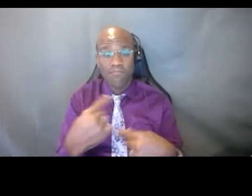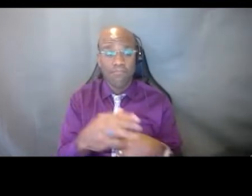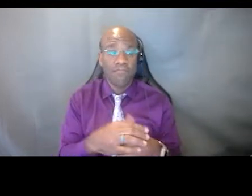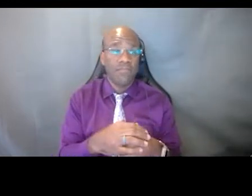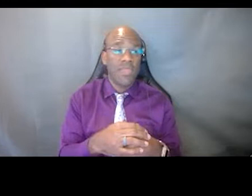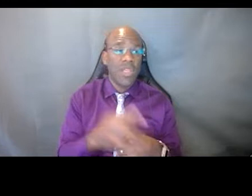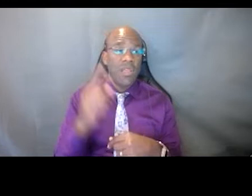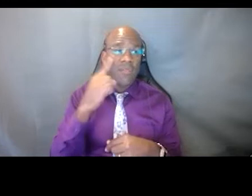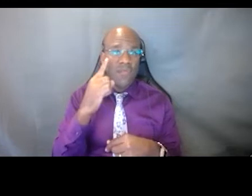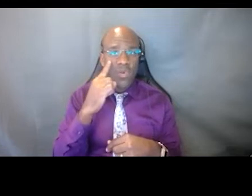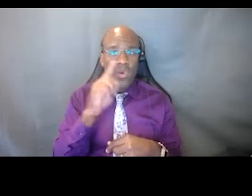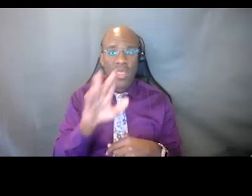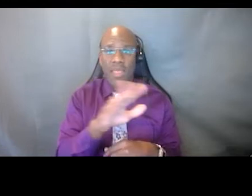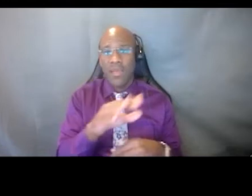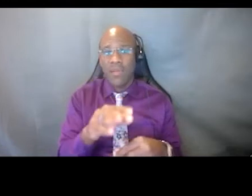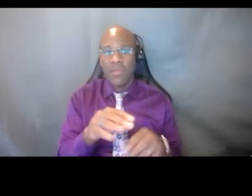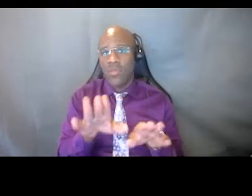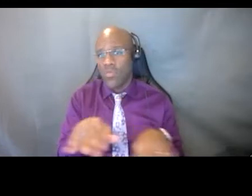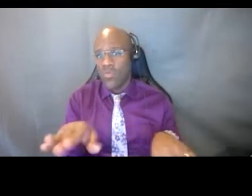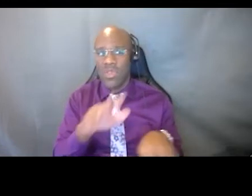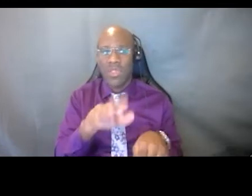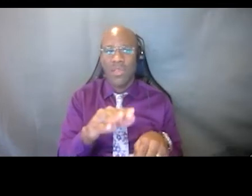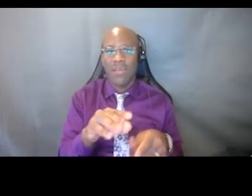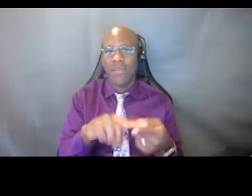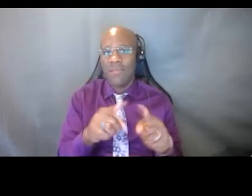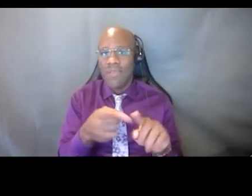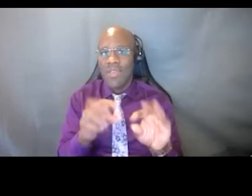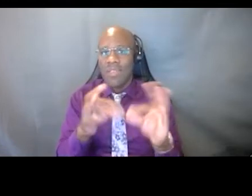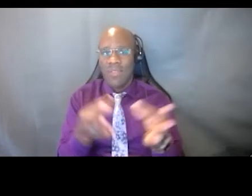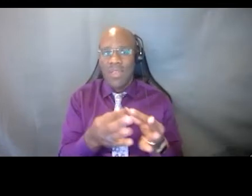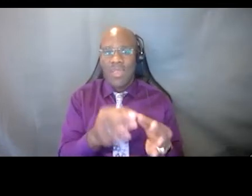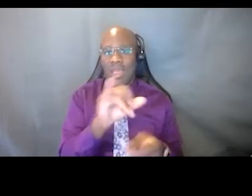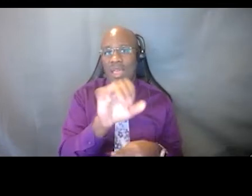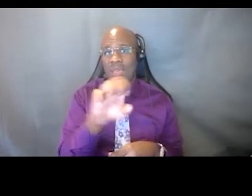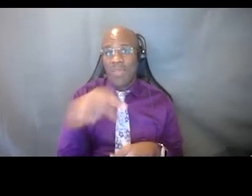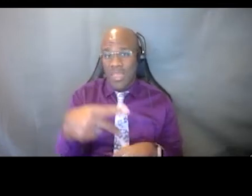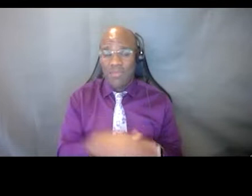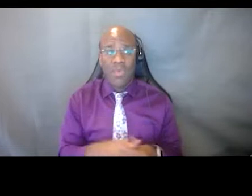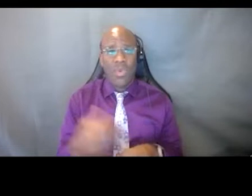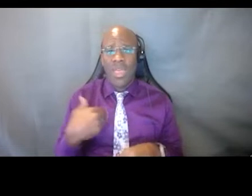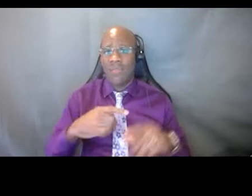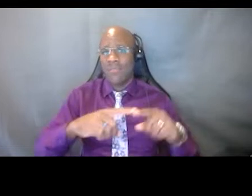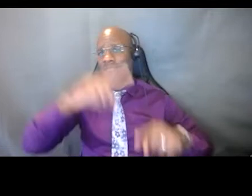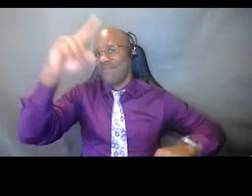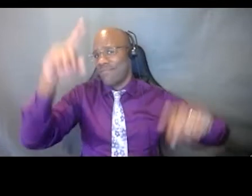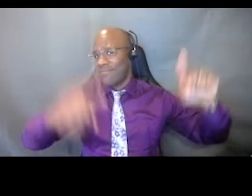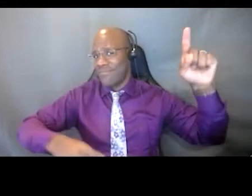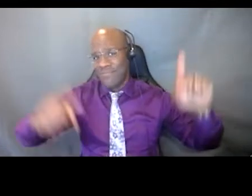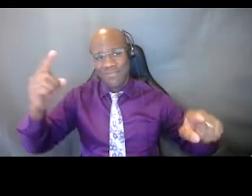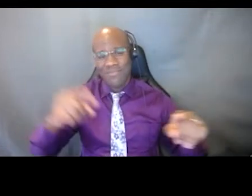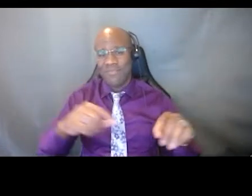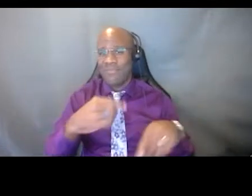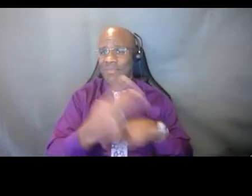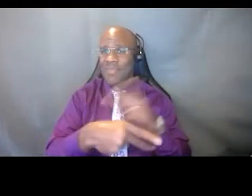individual education plan. There is a wide range of different families that have come in. We've had older ones when they want to